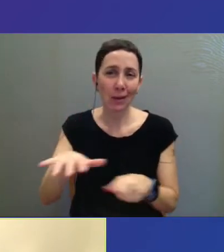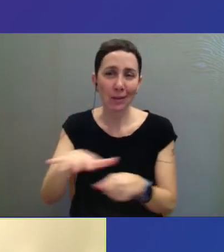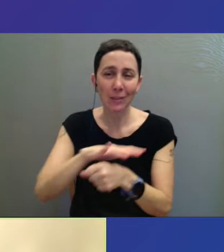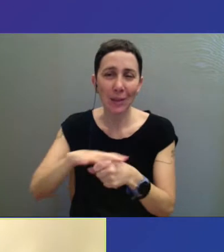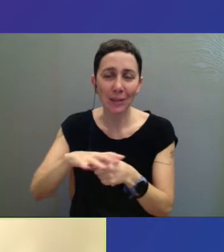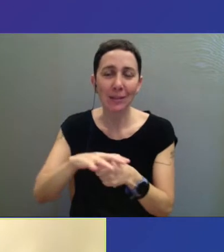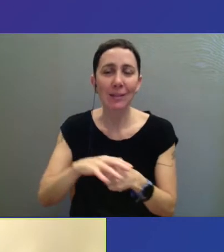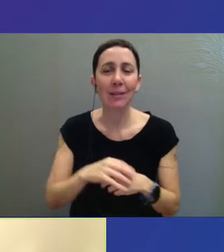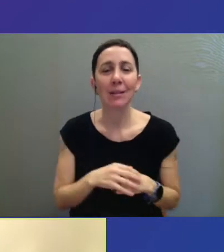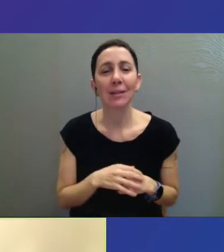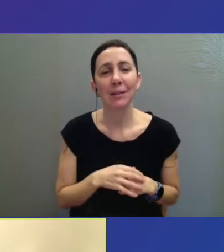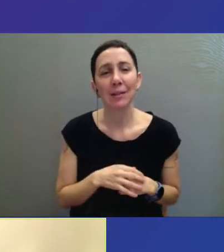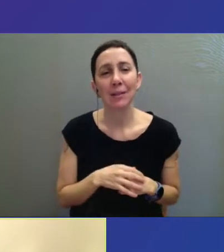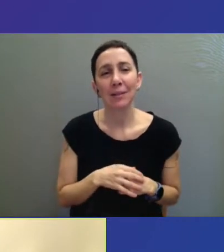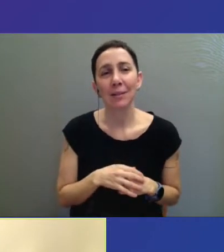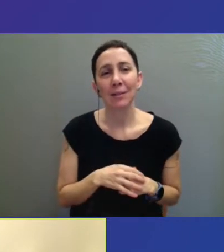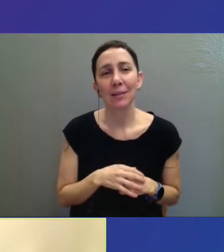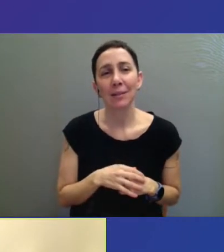I feel like